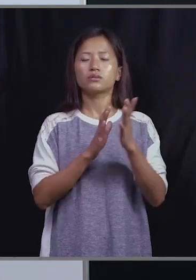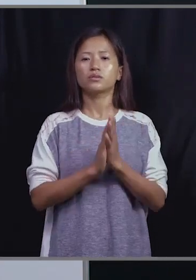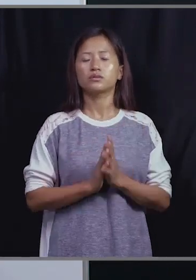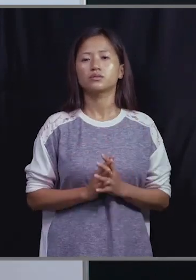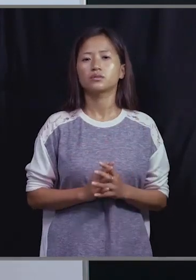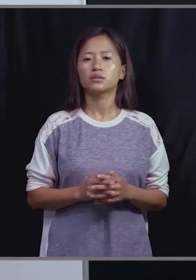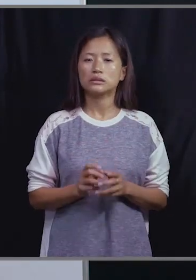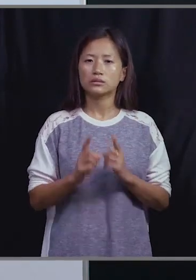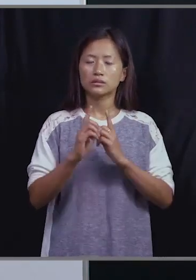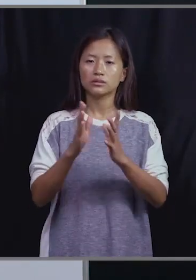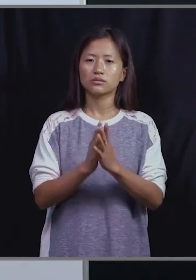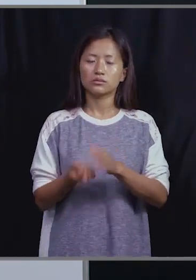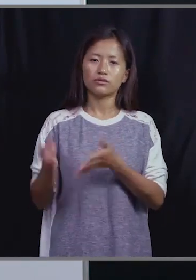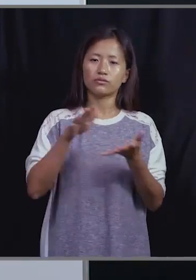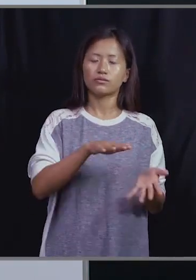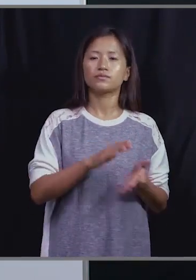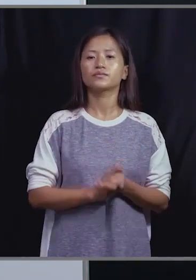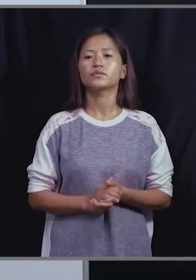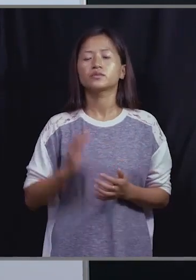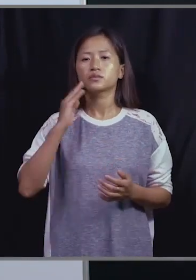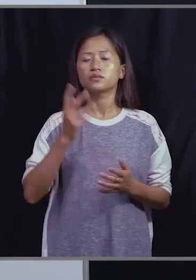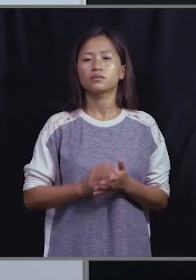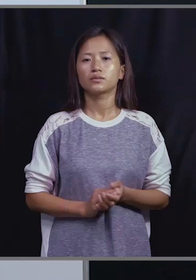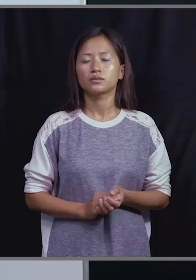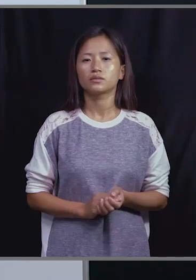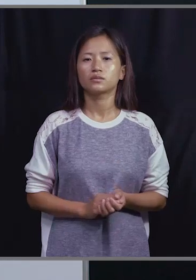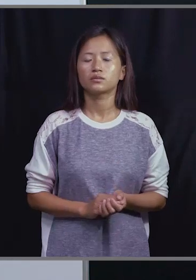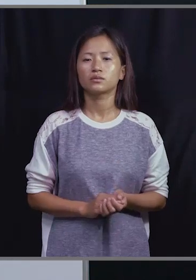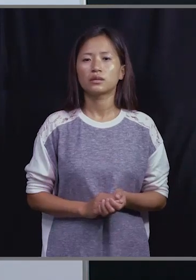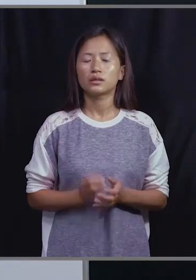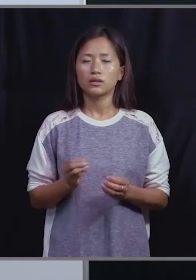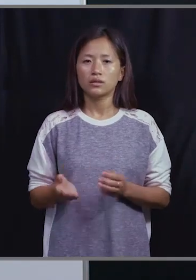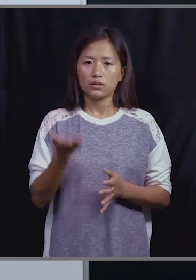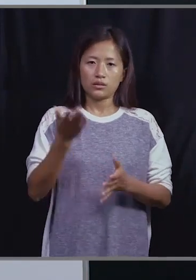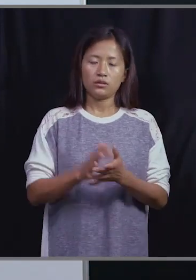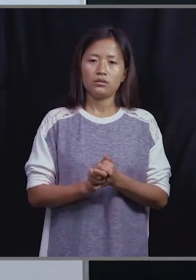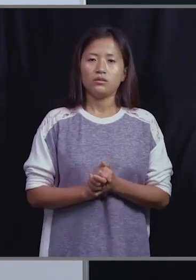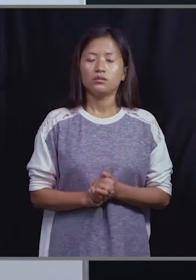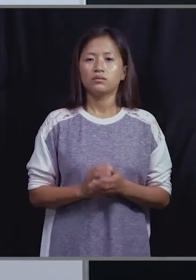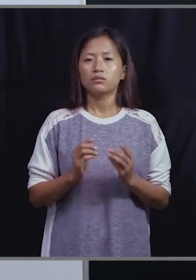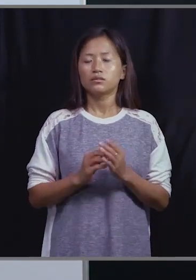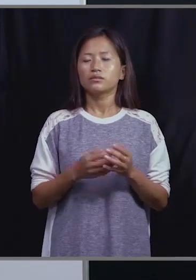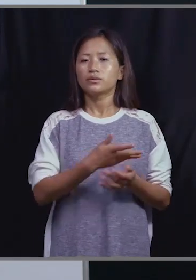led to her downfall, and when she disintegrated, there